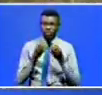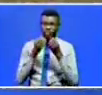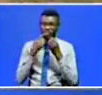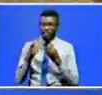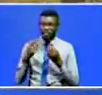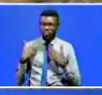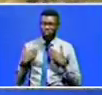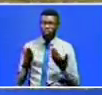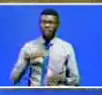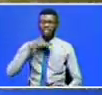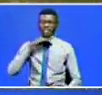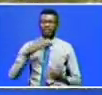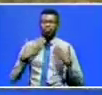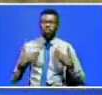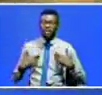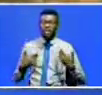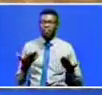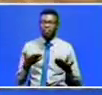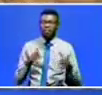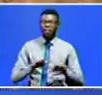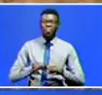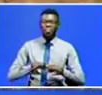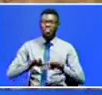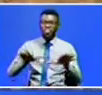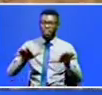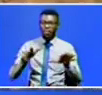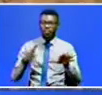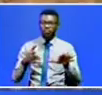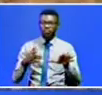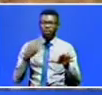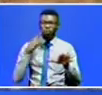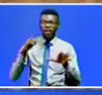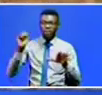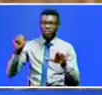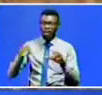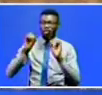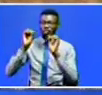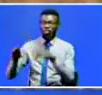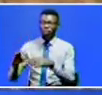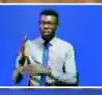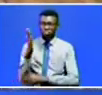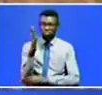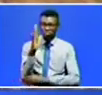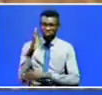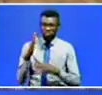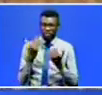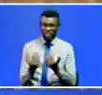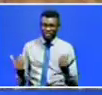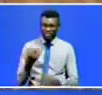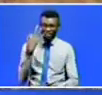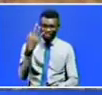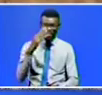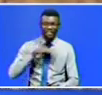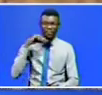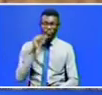bodies of the locals were found scattered at least 100 meters of each other in the bush. Three children were among the